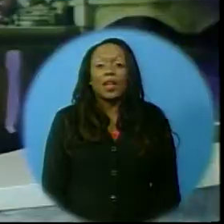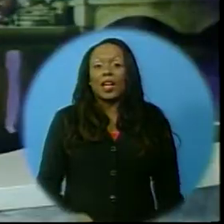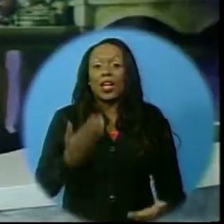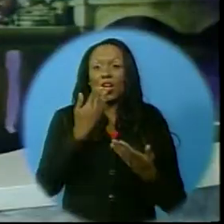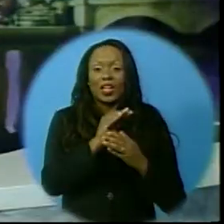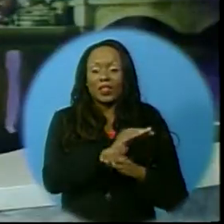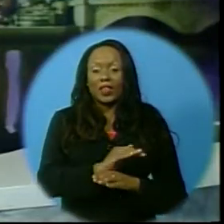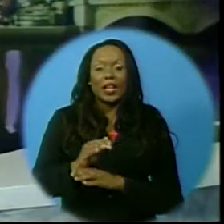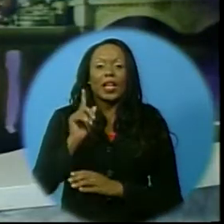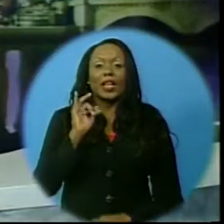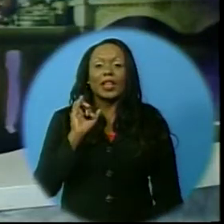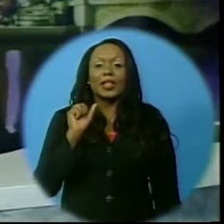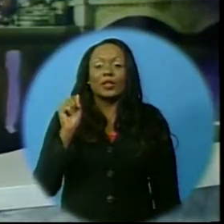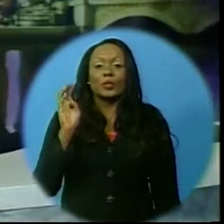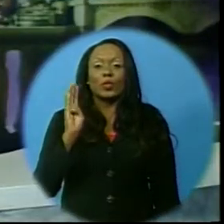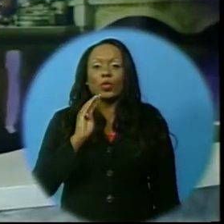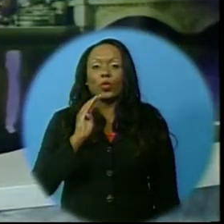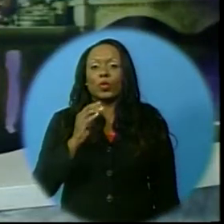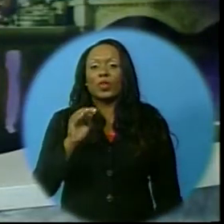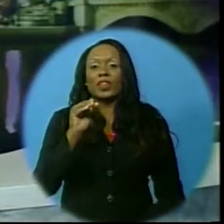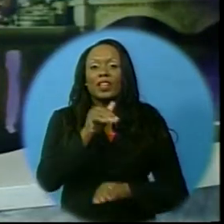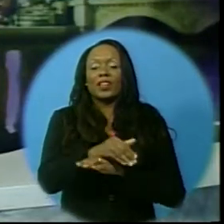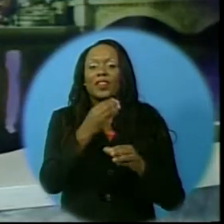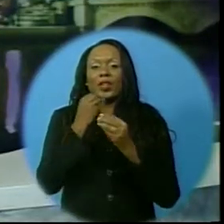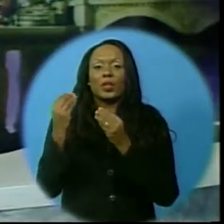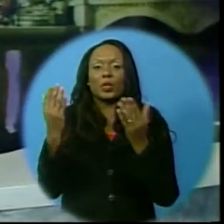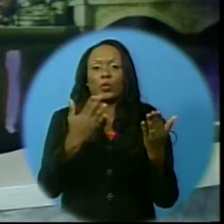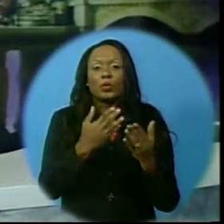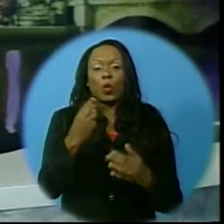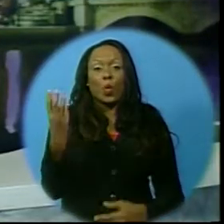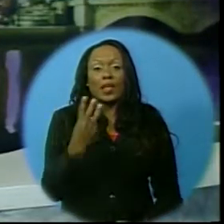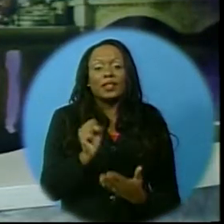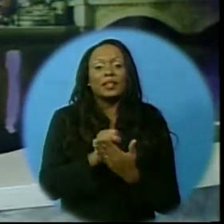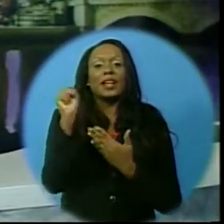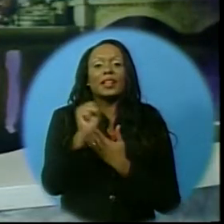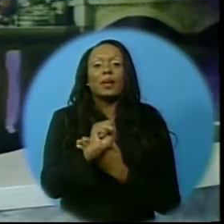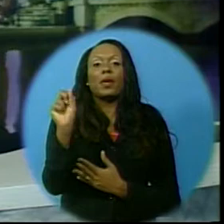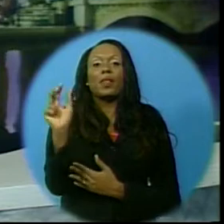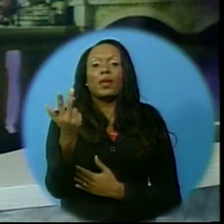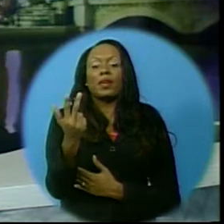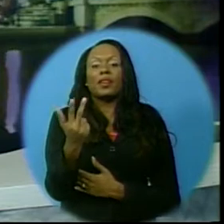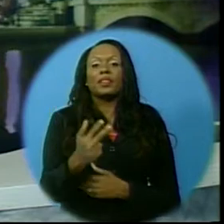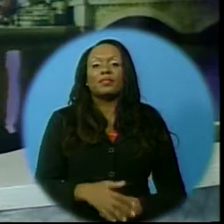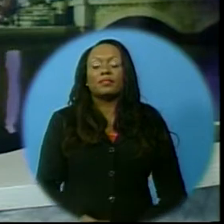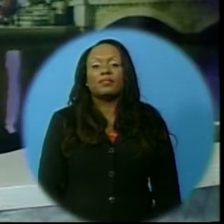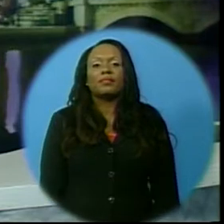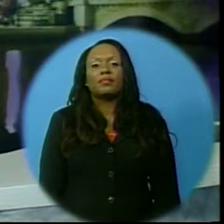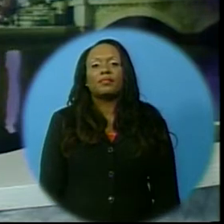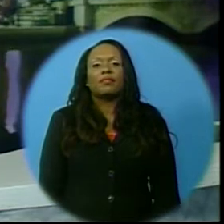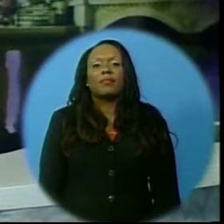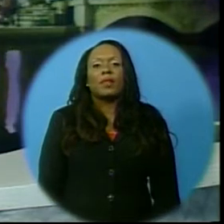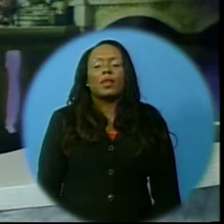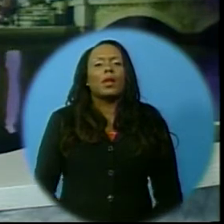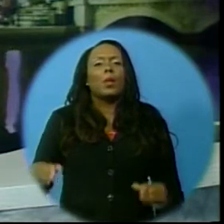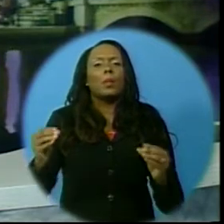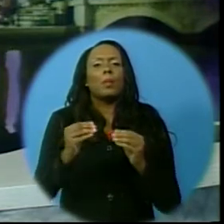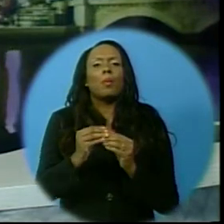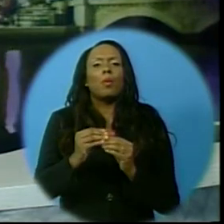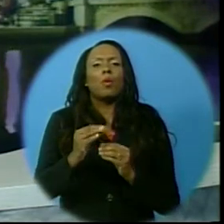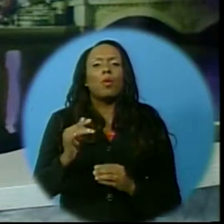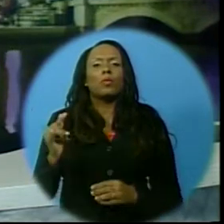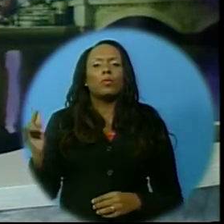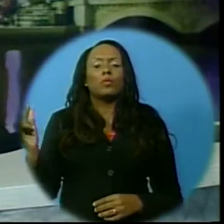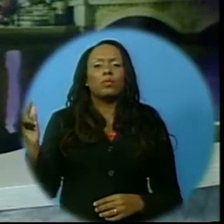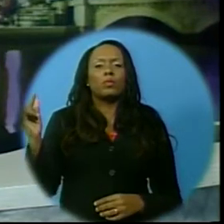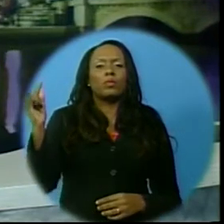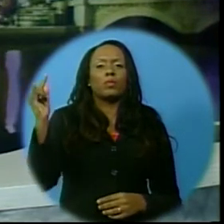Good evening, I'm Lisa Broome with the CBC Evening News for Wednesday, September 3rd. In our top story, more flights out of Latin